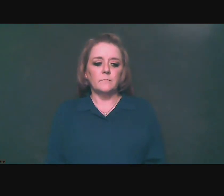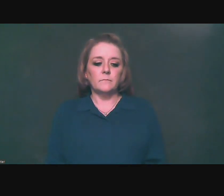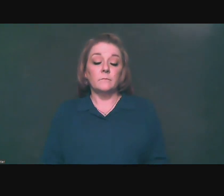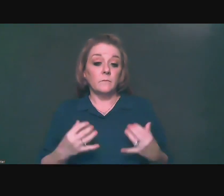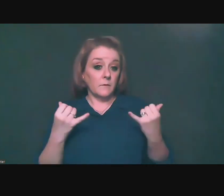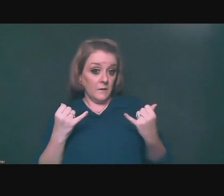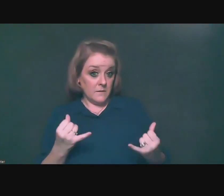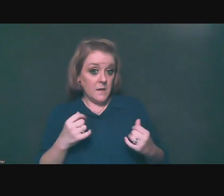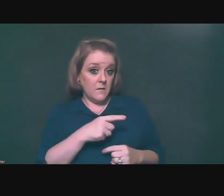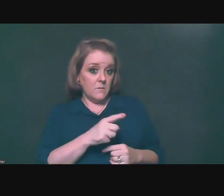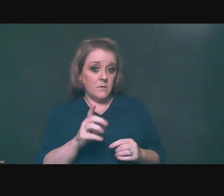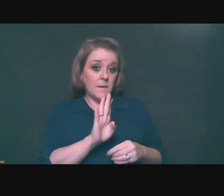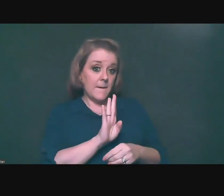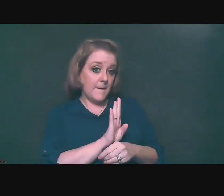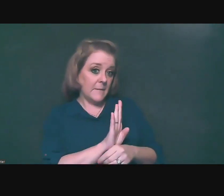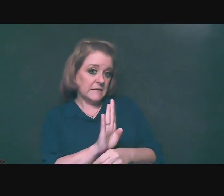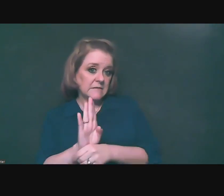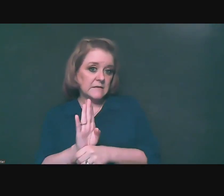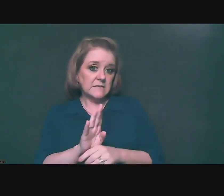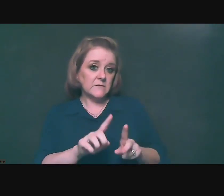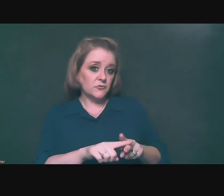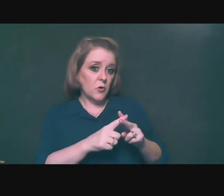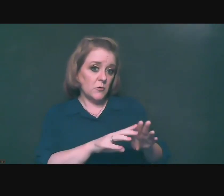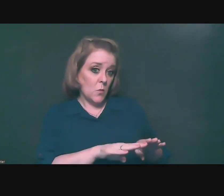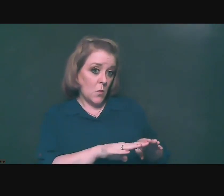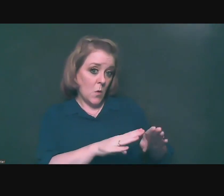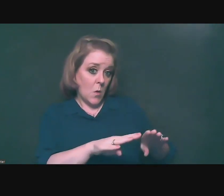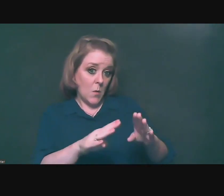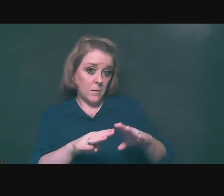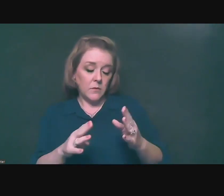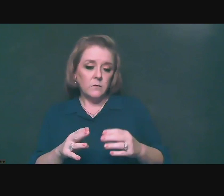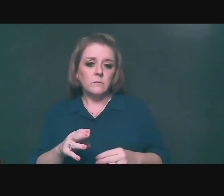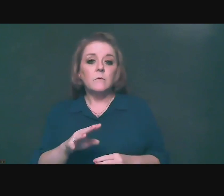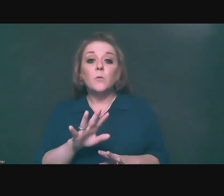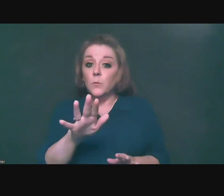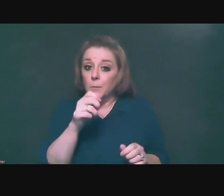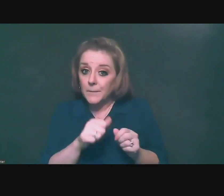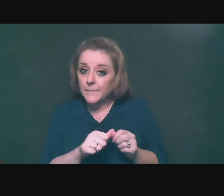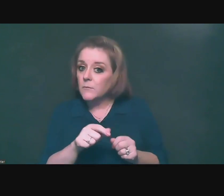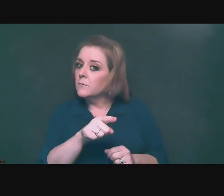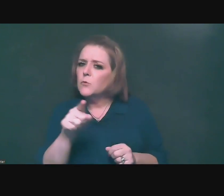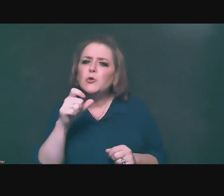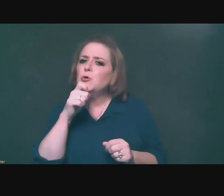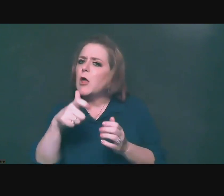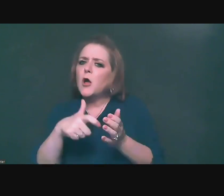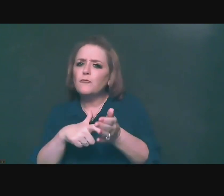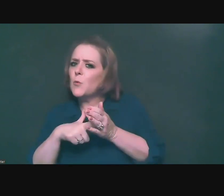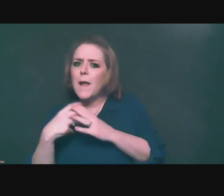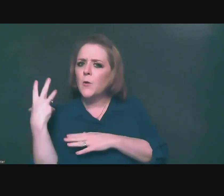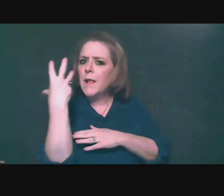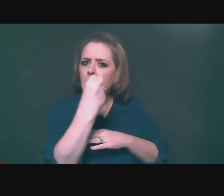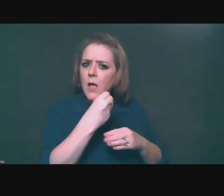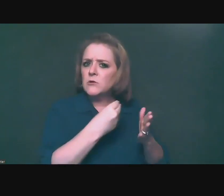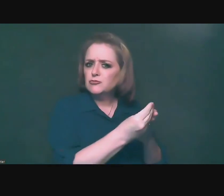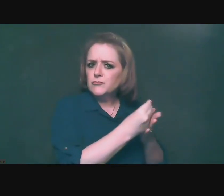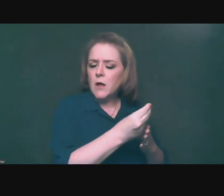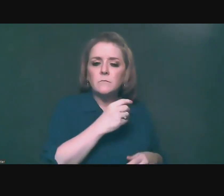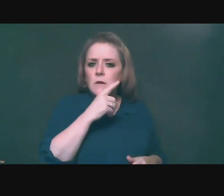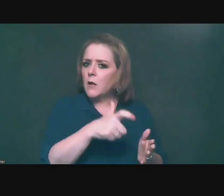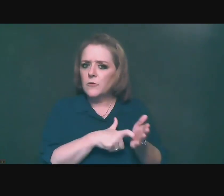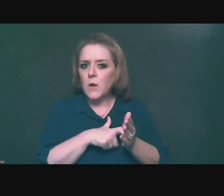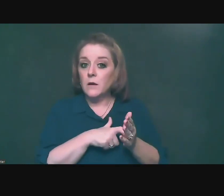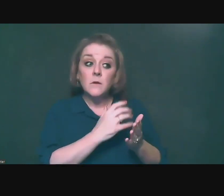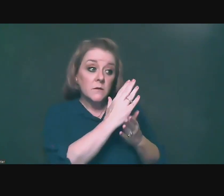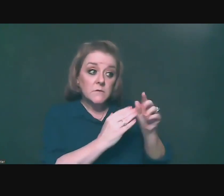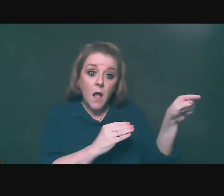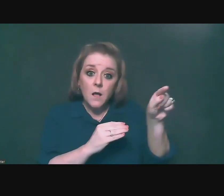open, we need to remember that you don't have to go shop. The businesses, some of them have not opened.